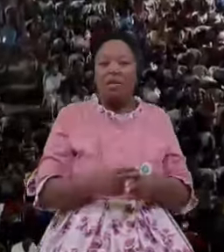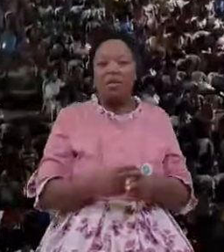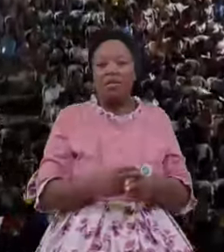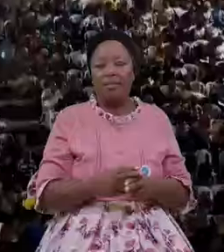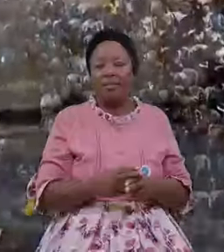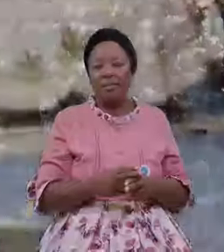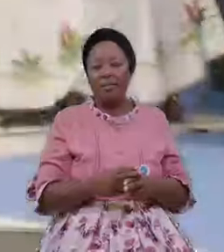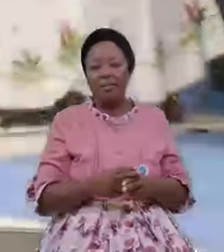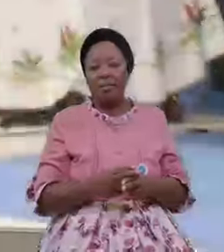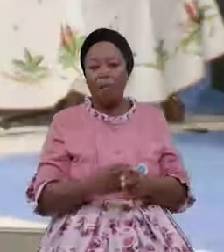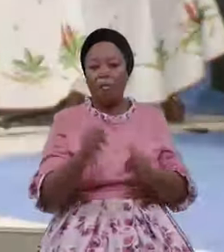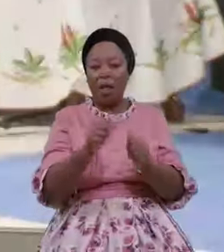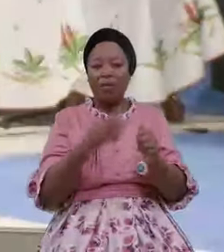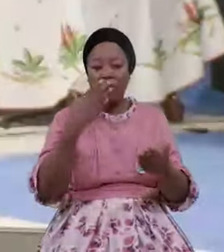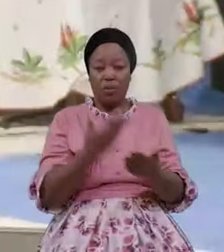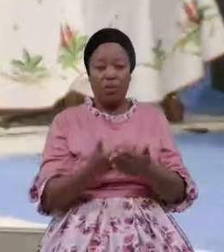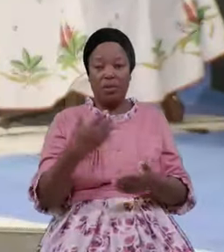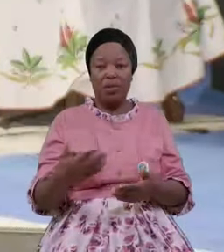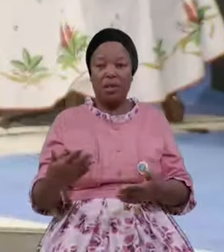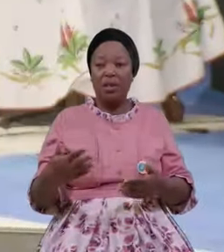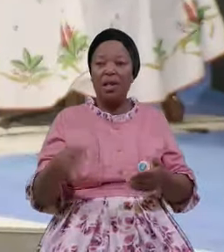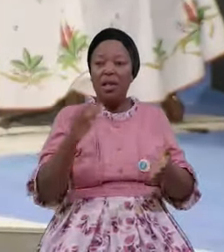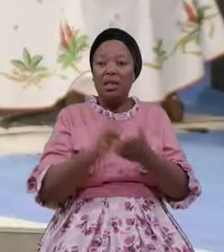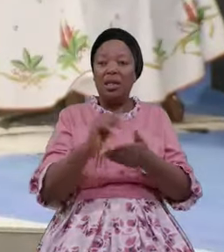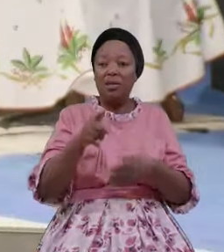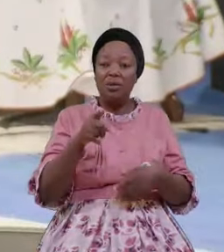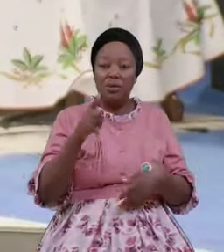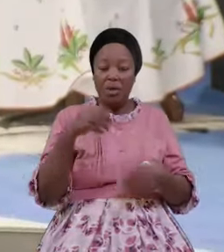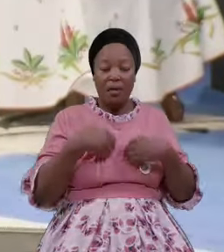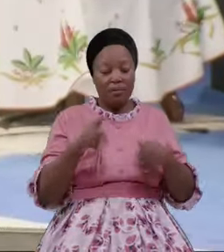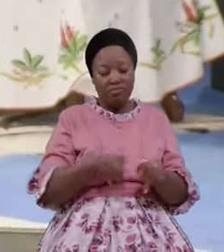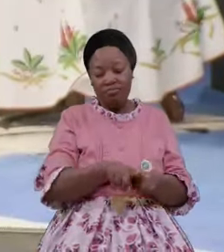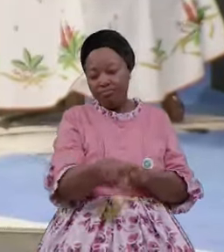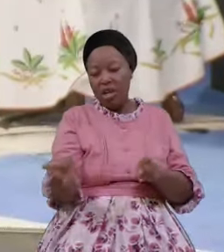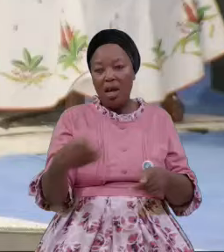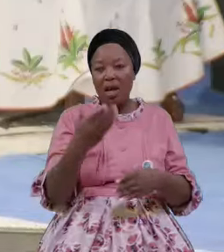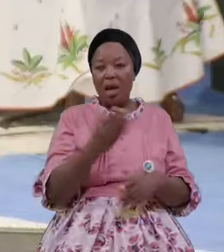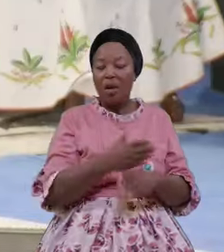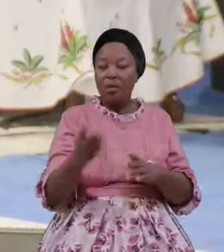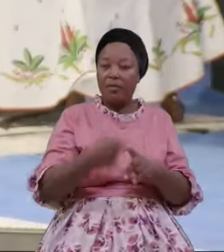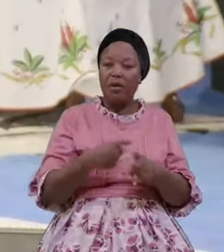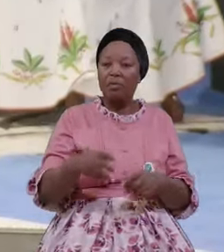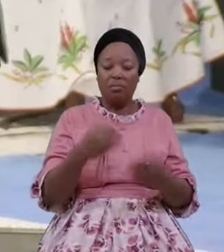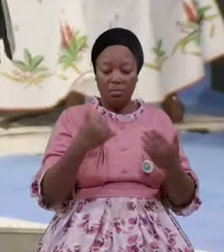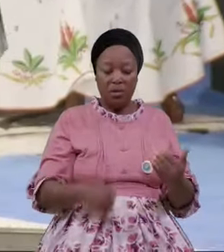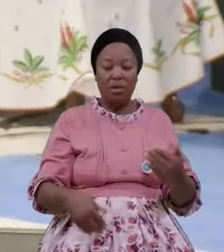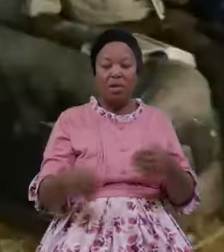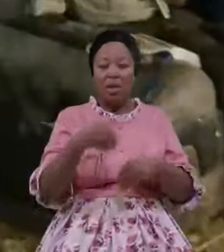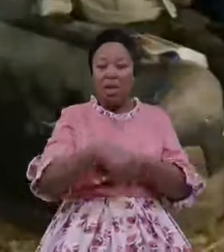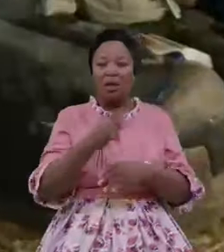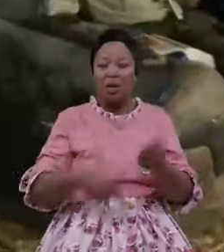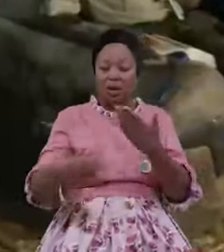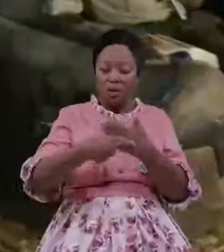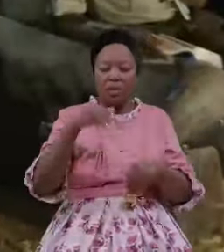Every good thing that you are strayed away from tonight, you are returning in Jesus' name.